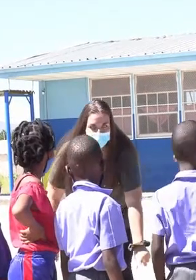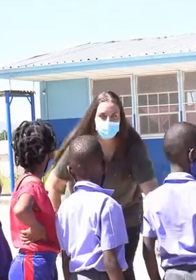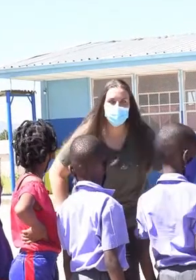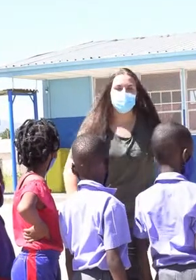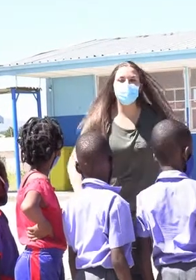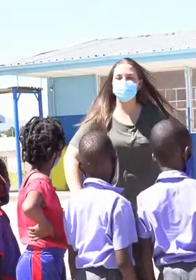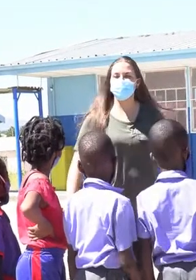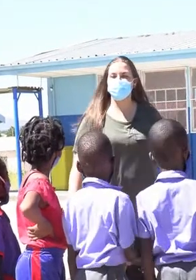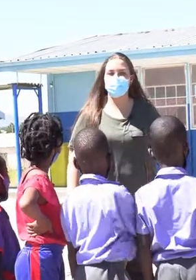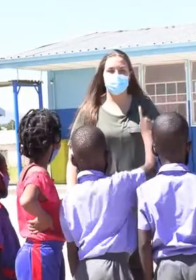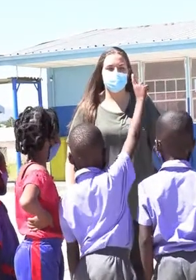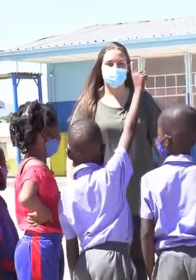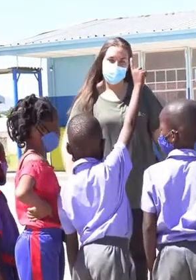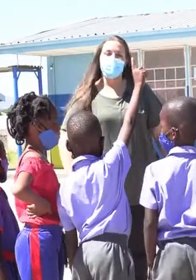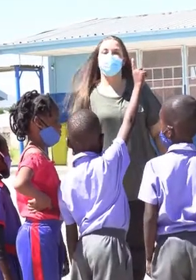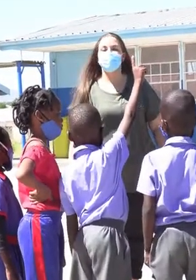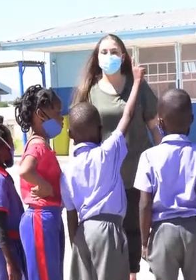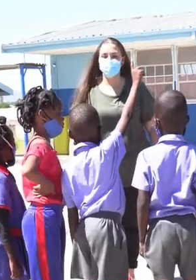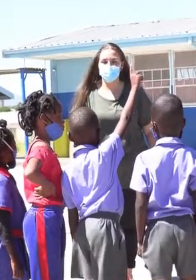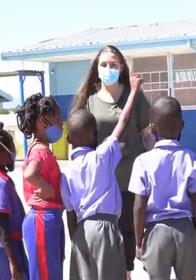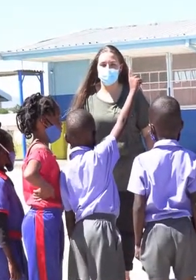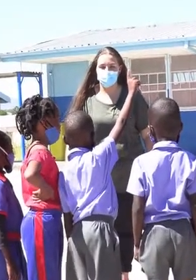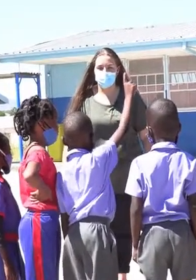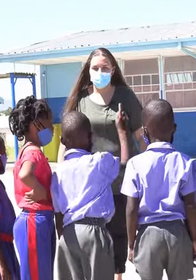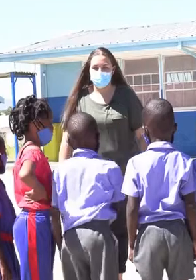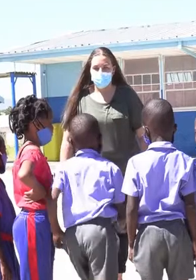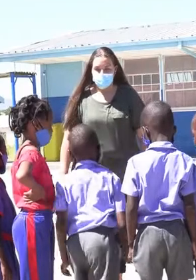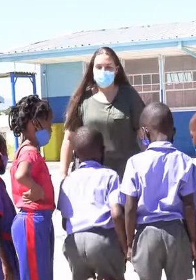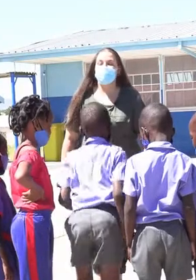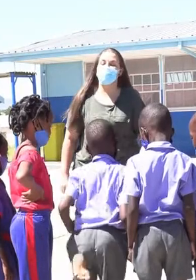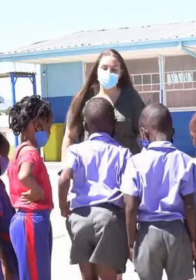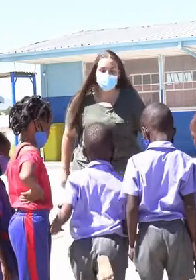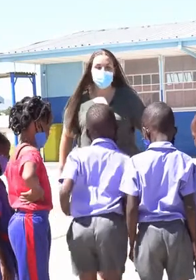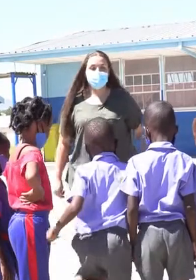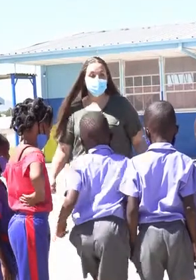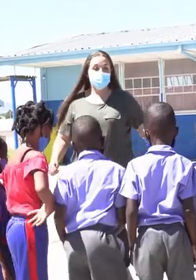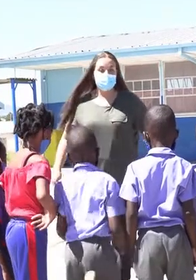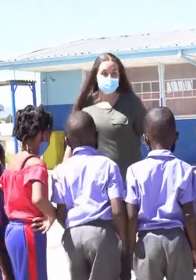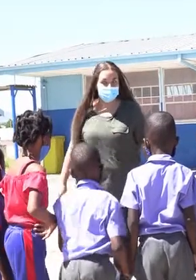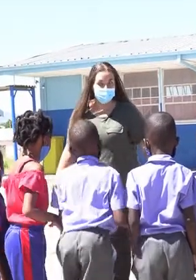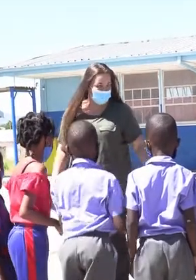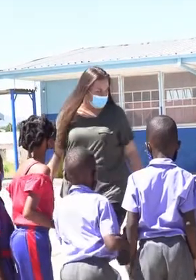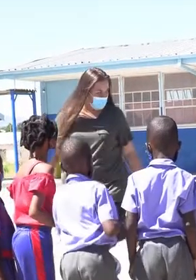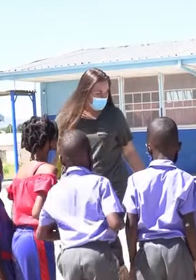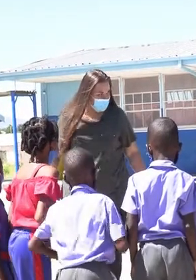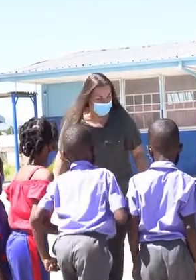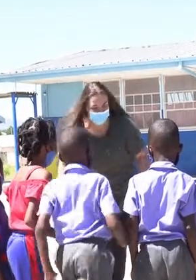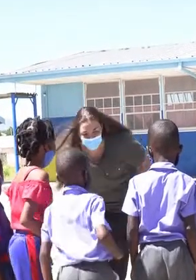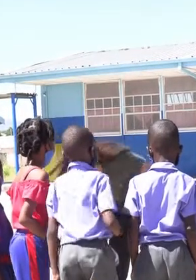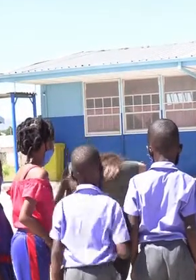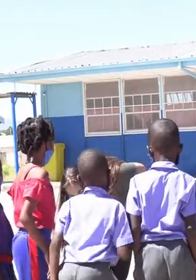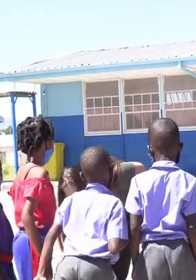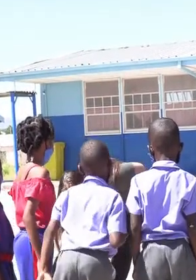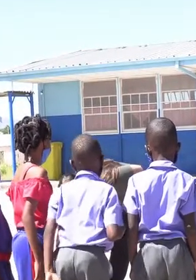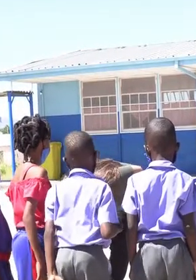three. Who was number three? What did we do for number three? Yes, then we do butt kicks like this, Nay. Let me